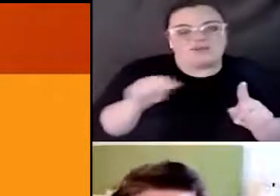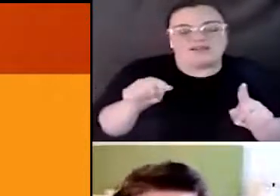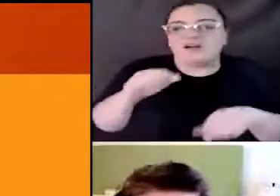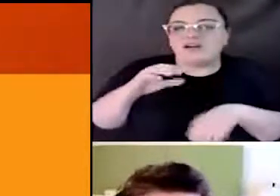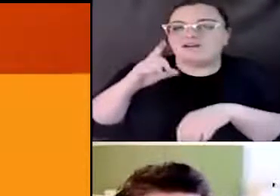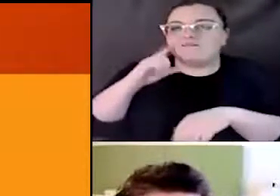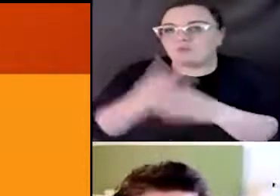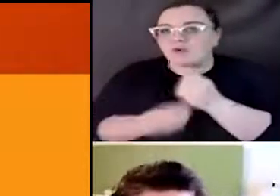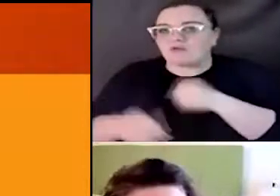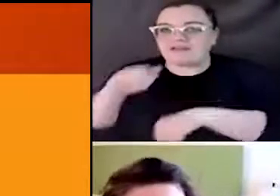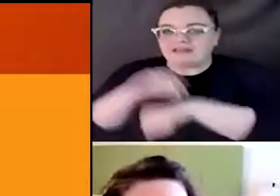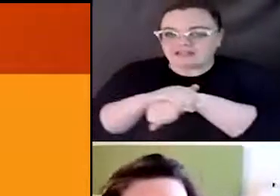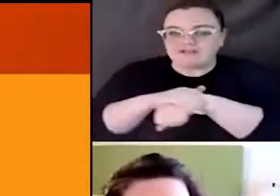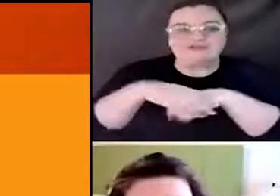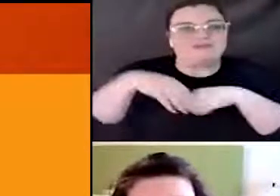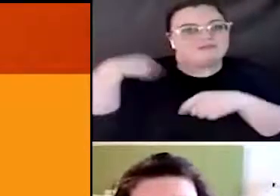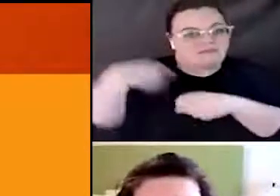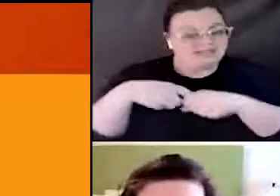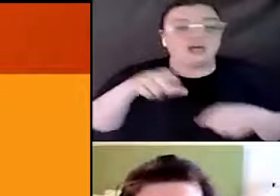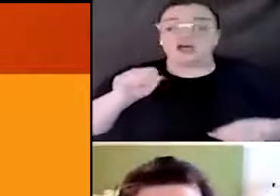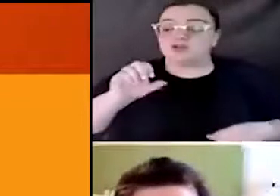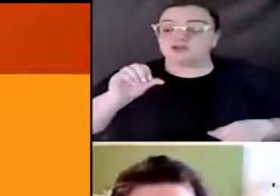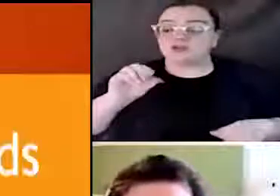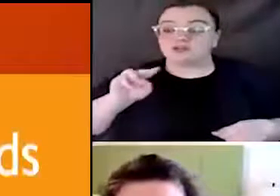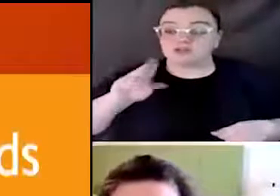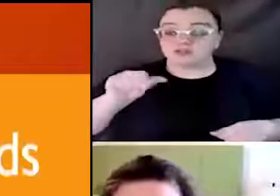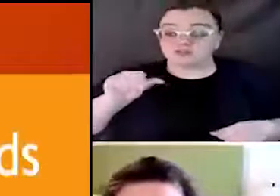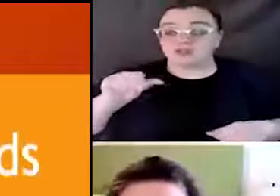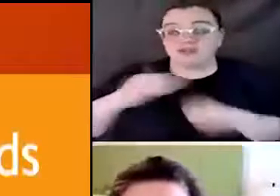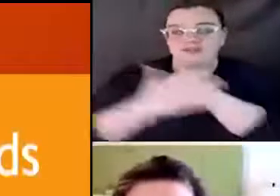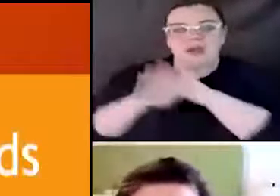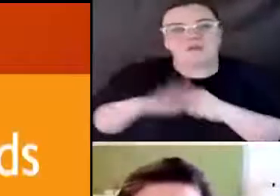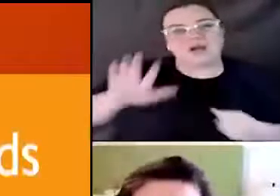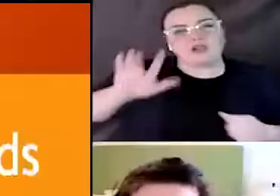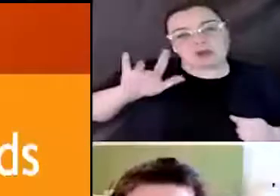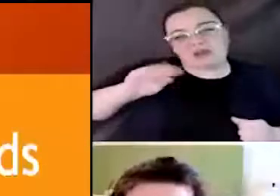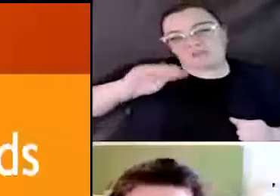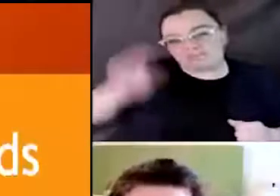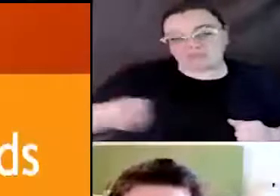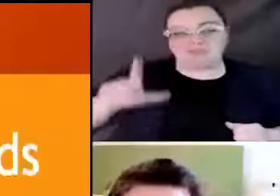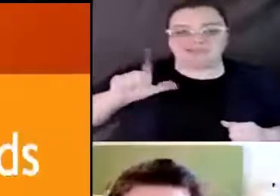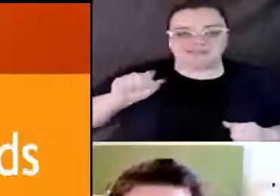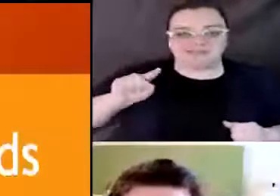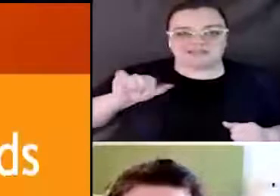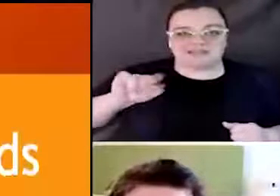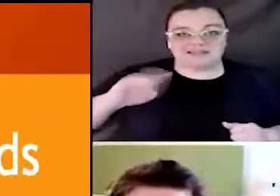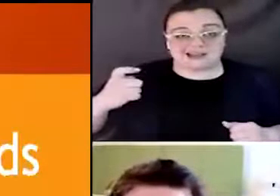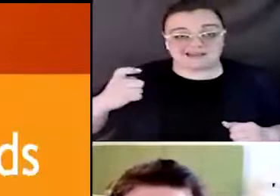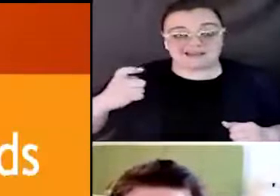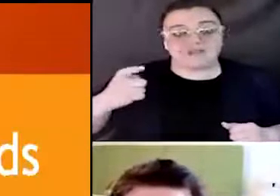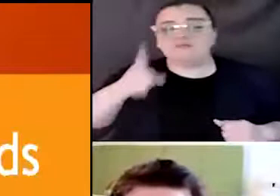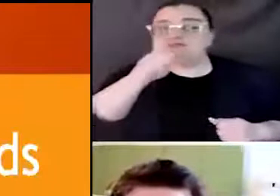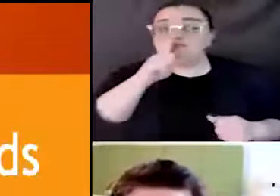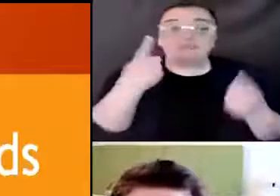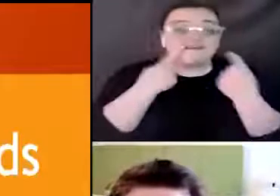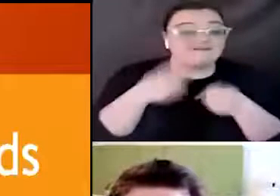and Spanish. Now, Sonoma County is about 25% Latinx. So that means that it's a really effective way for us to communicate